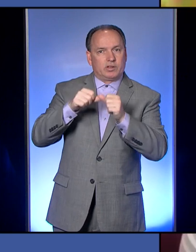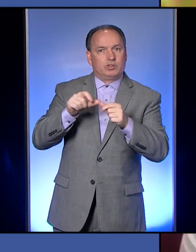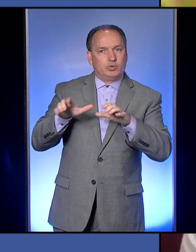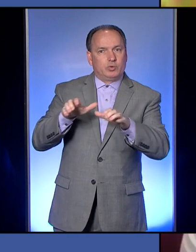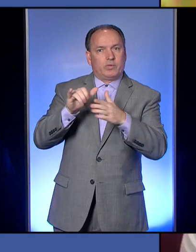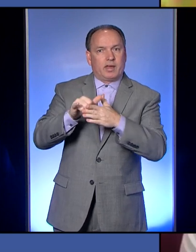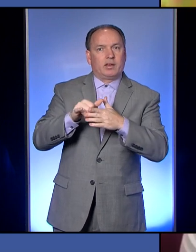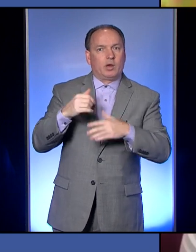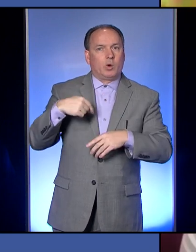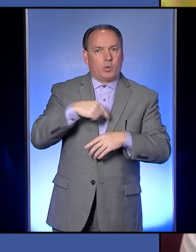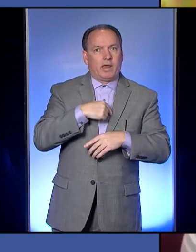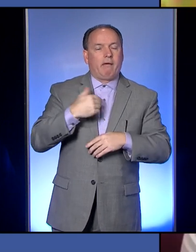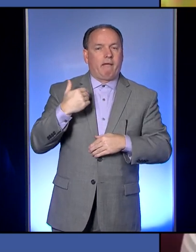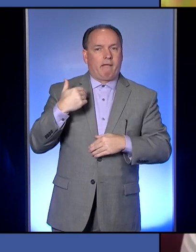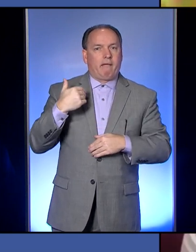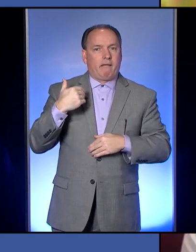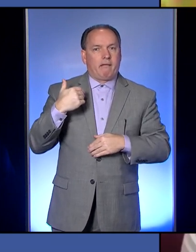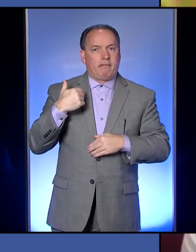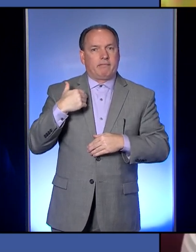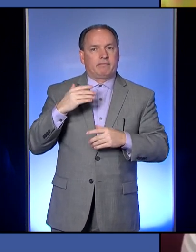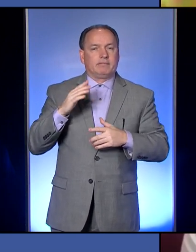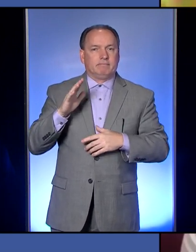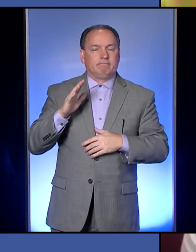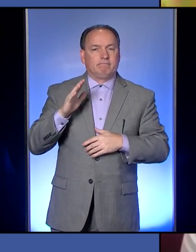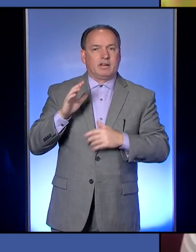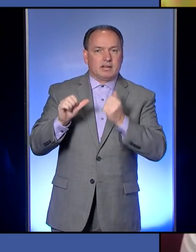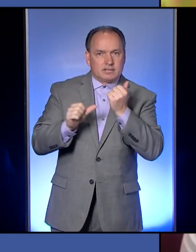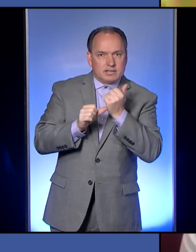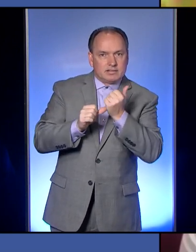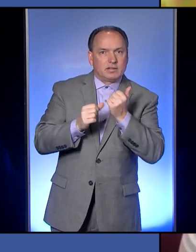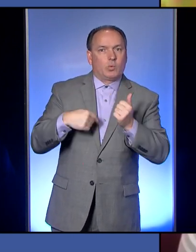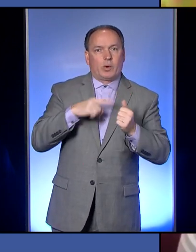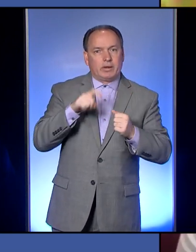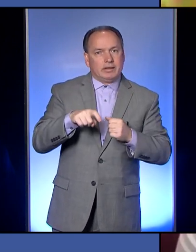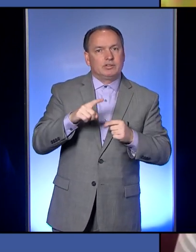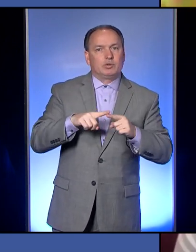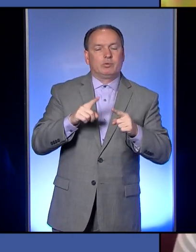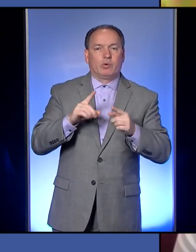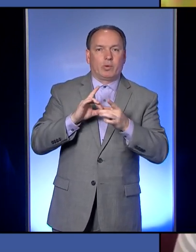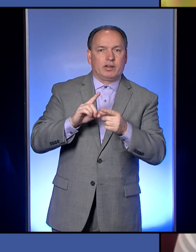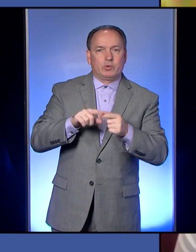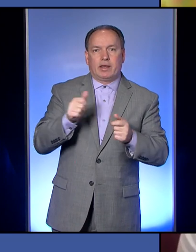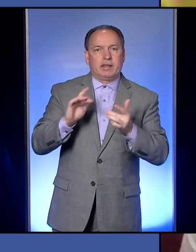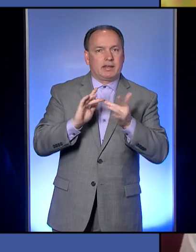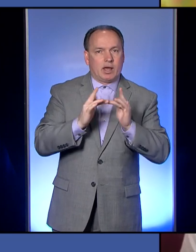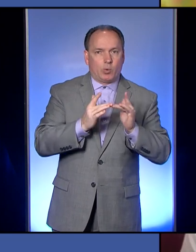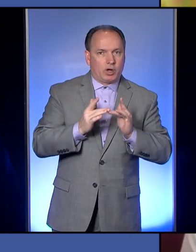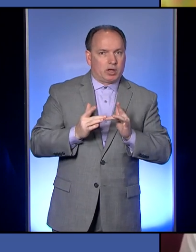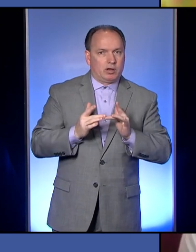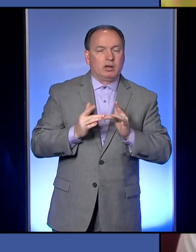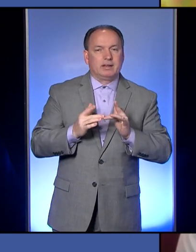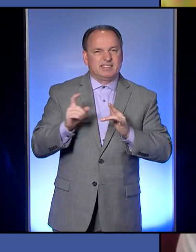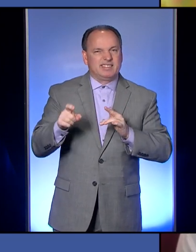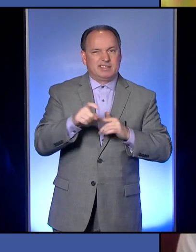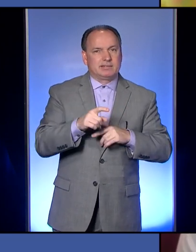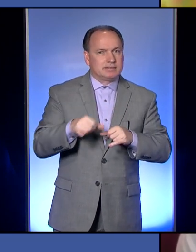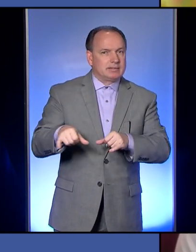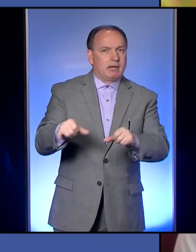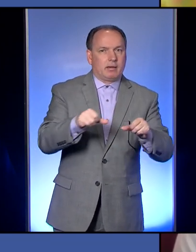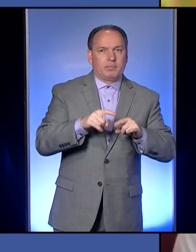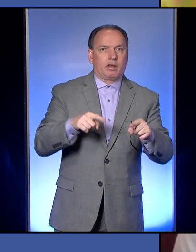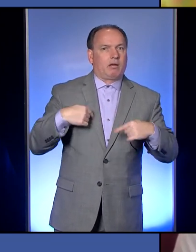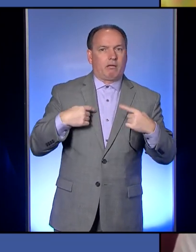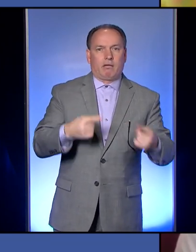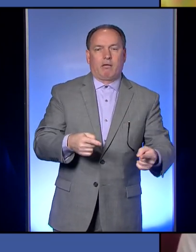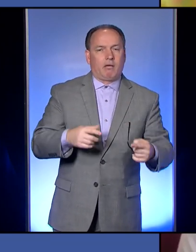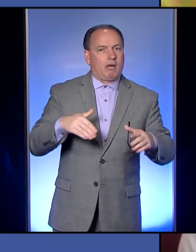that. We have basically assisted where we need to in terms of any network needs, as we always do, but we have not